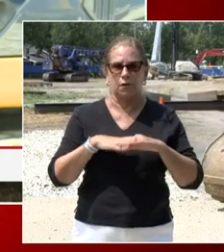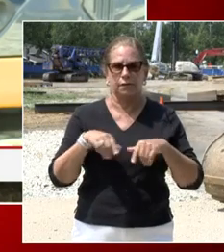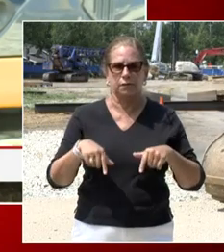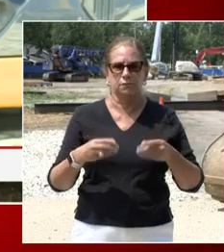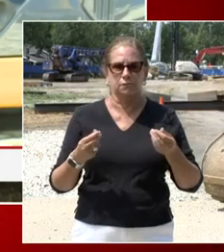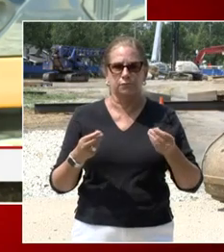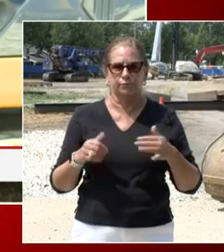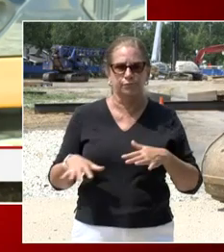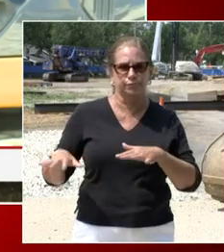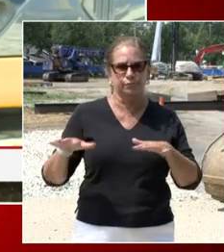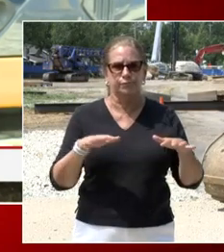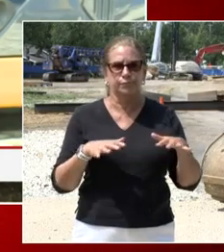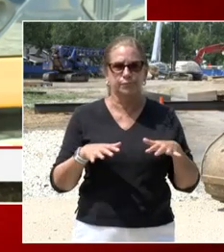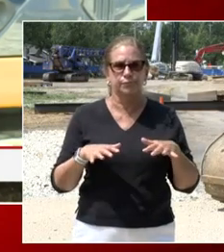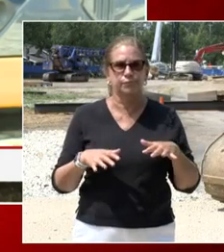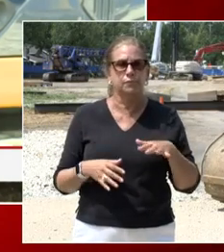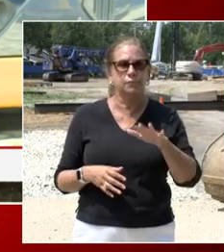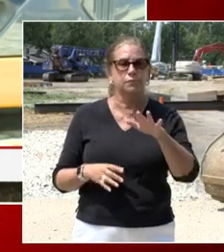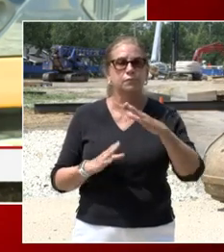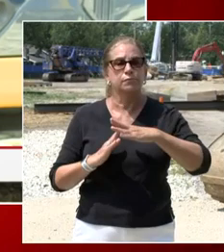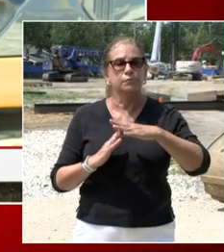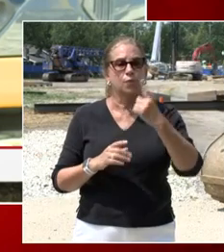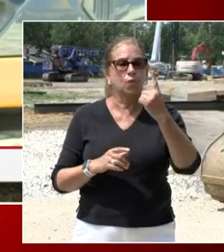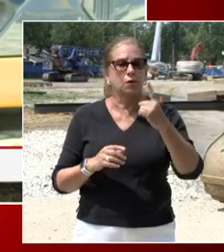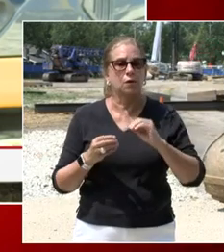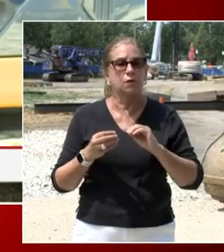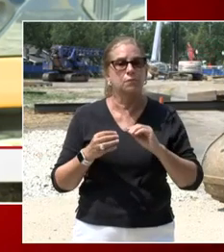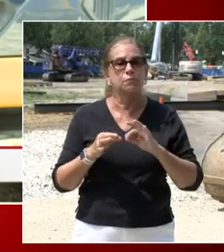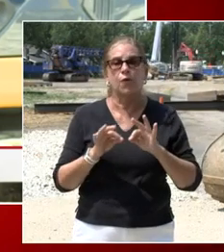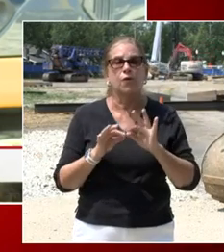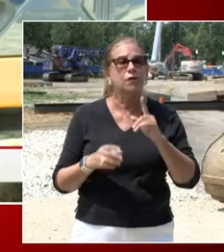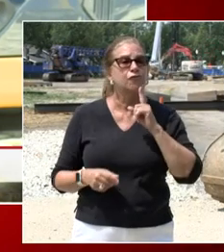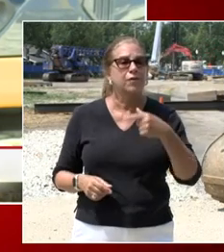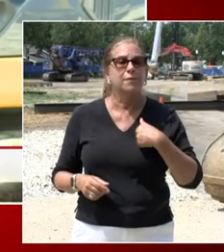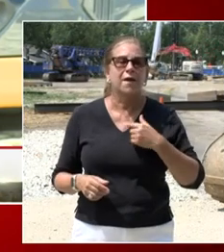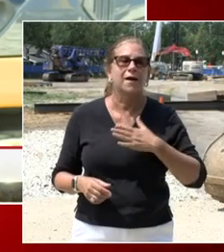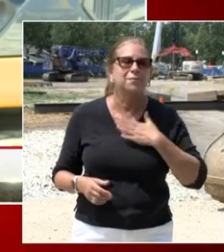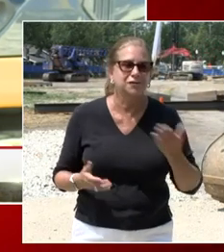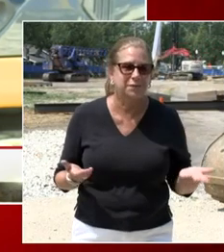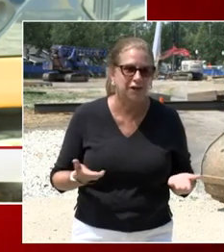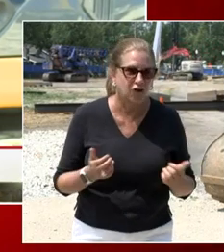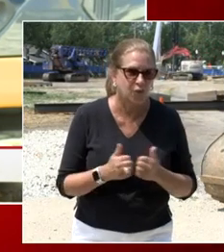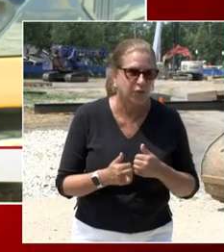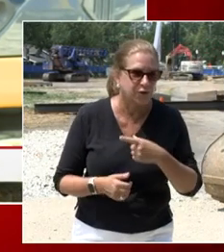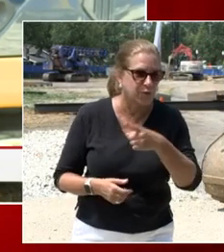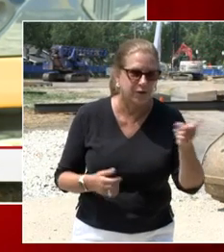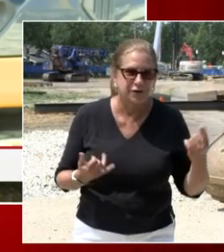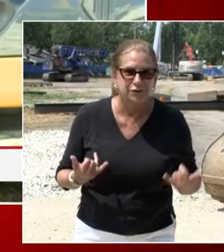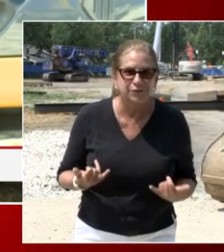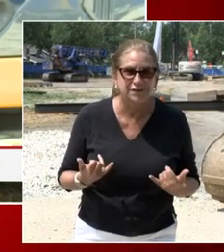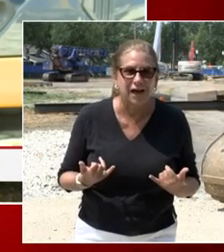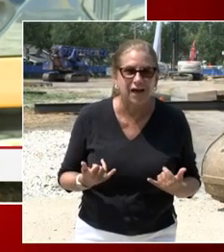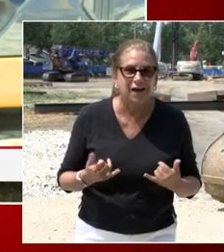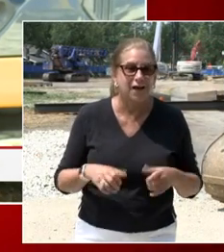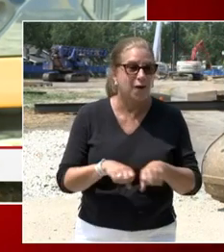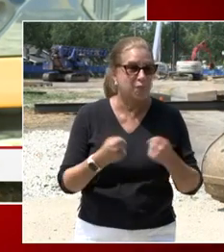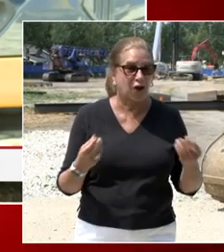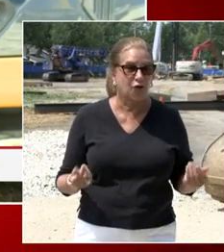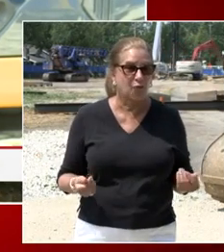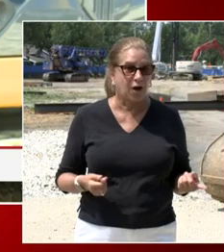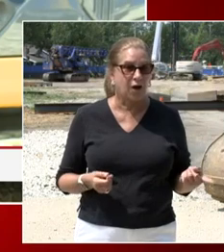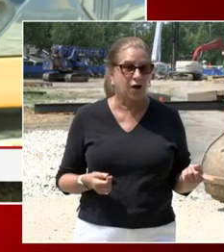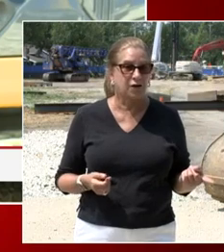importantly, I'm pleased to be here with you today, every one of you, to be able to break ground on this new healthcare